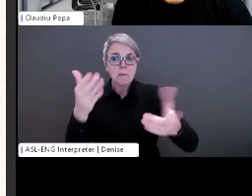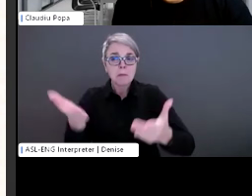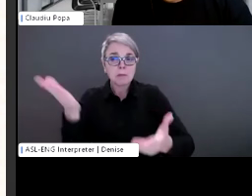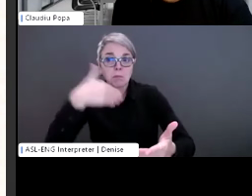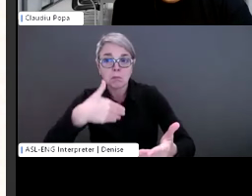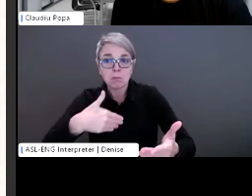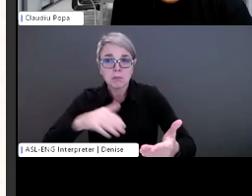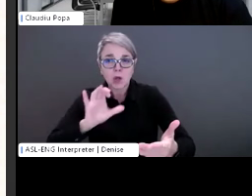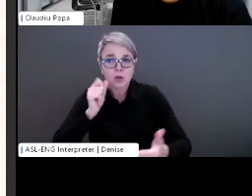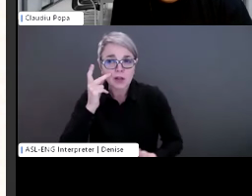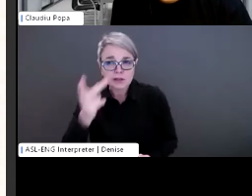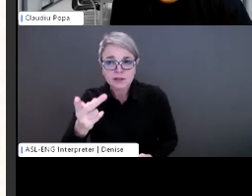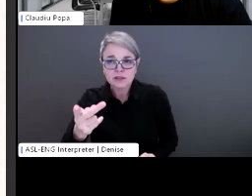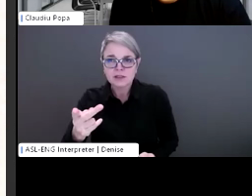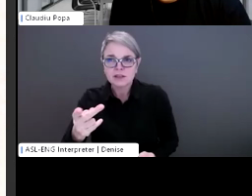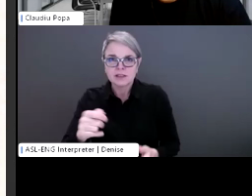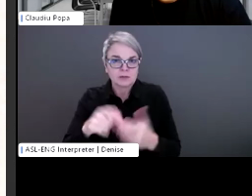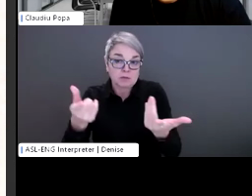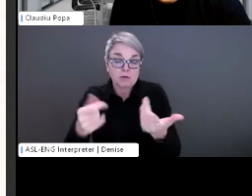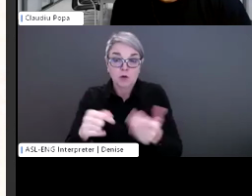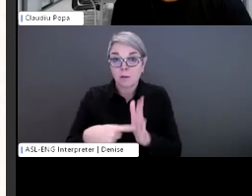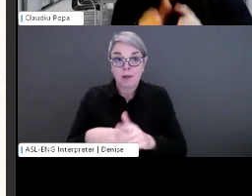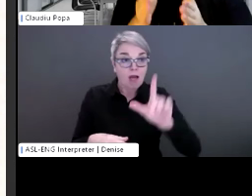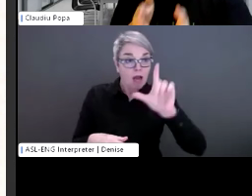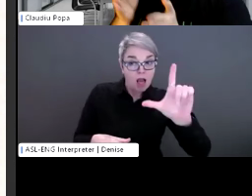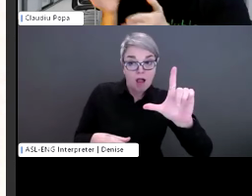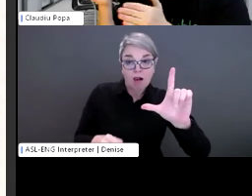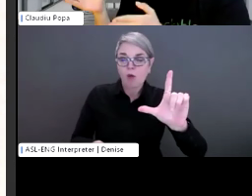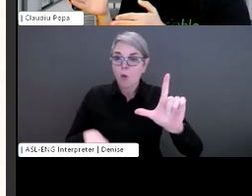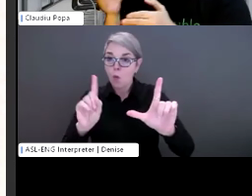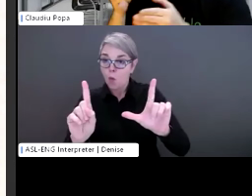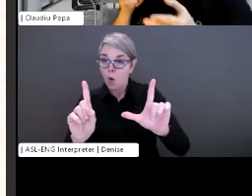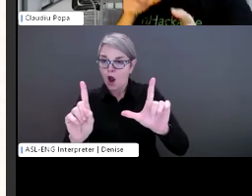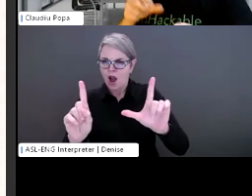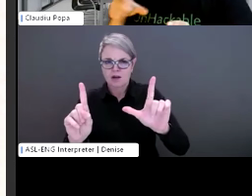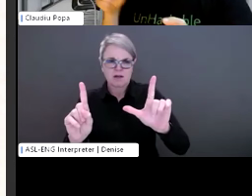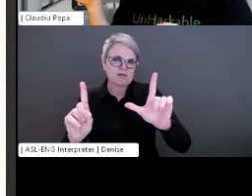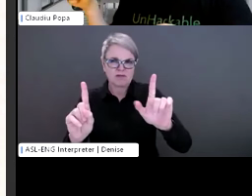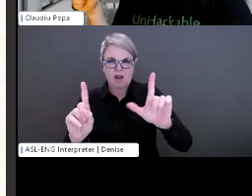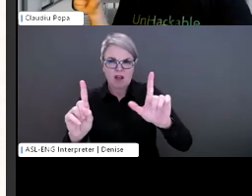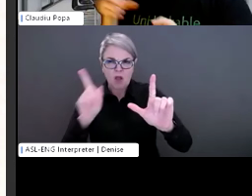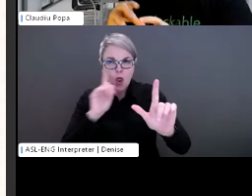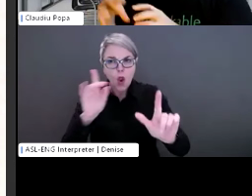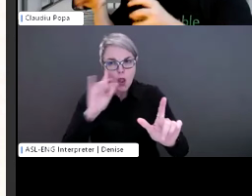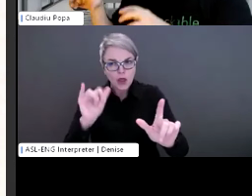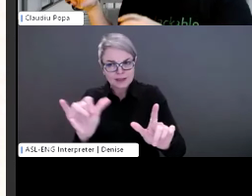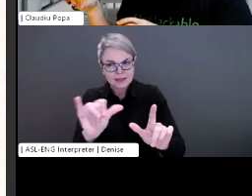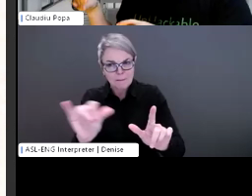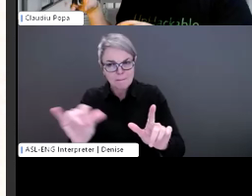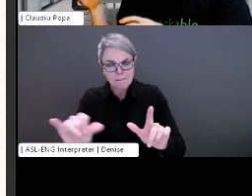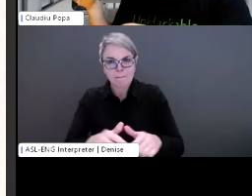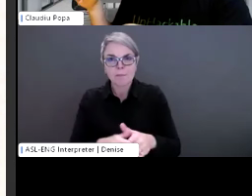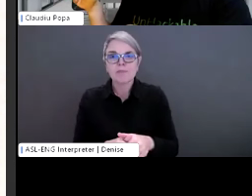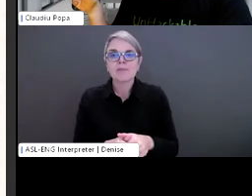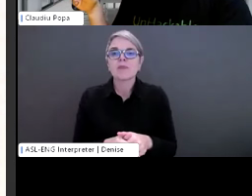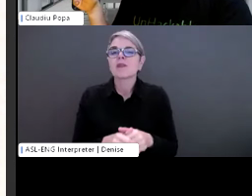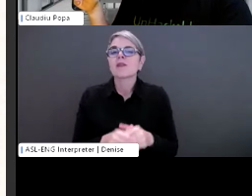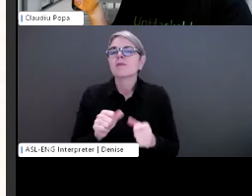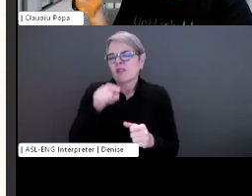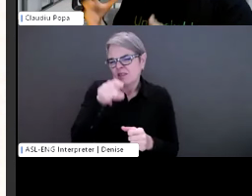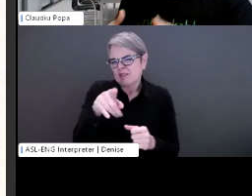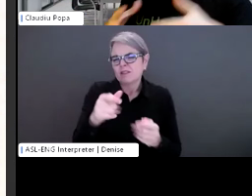L. But this is where it's at. Going forward, you're going to see scams that are a little bit more